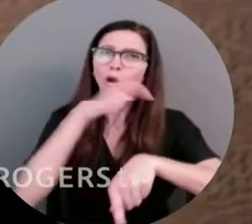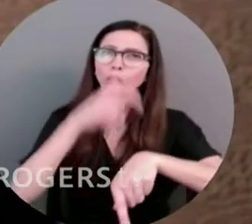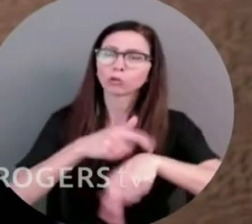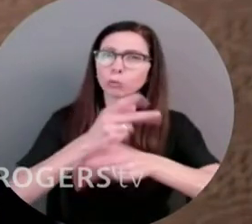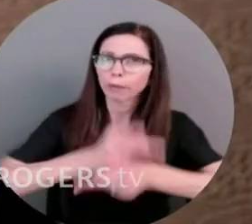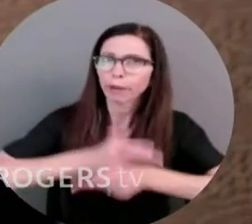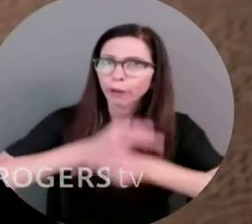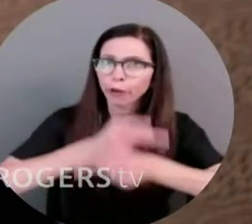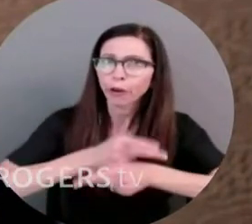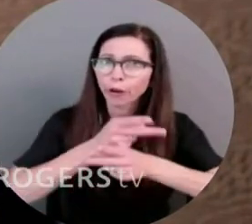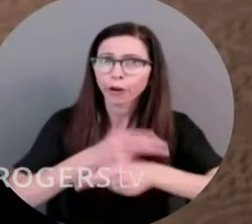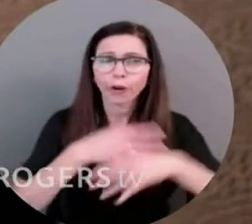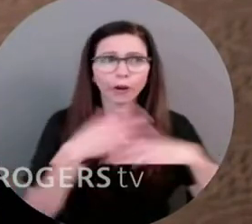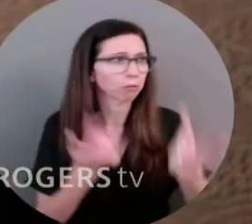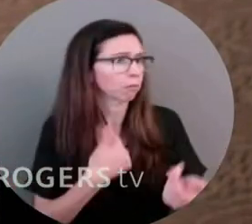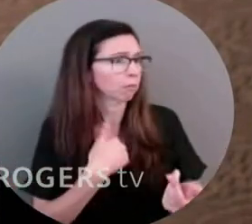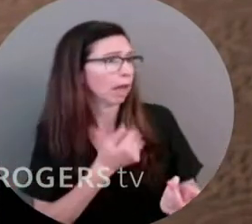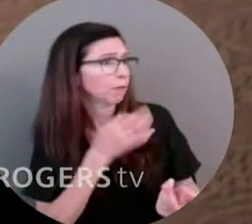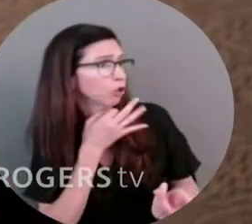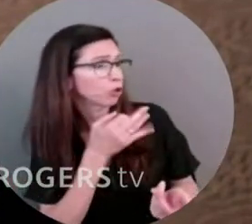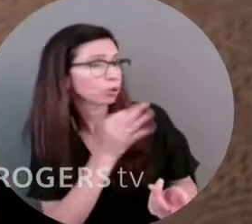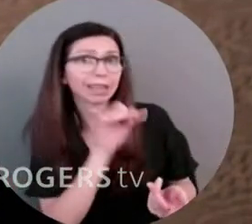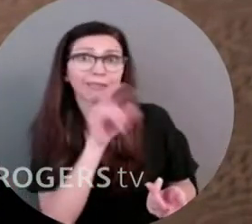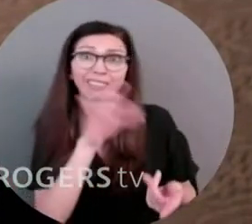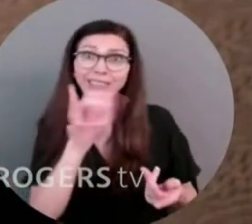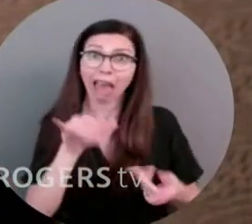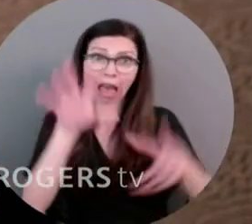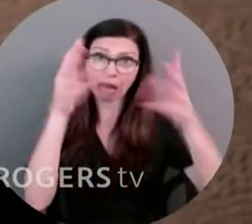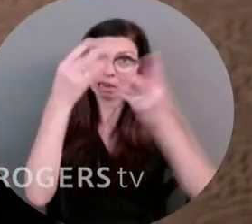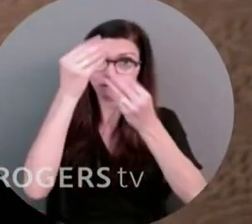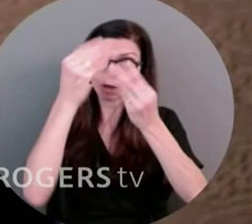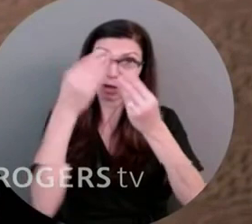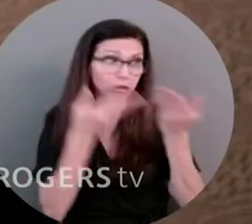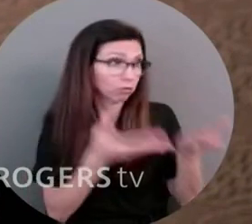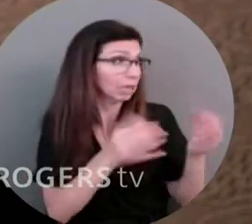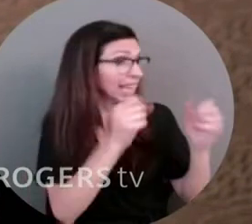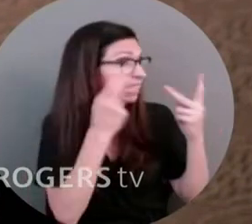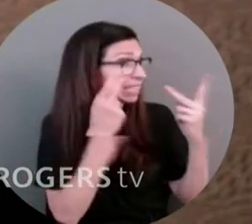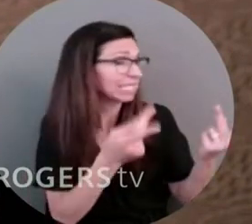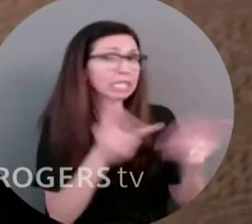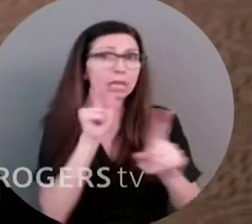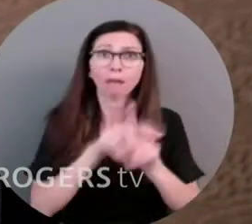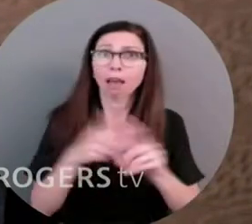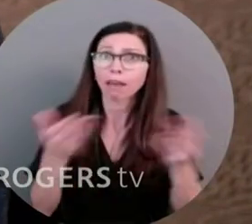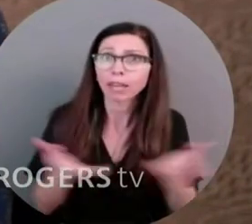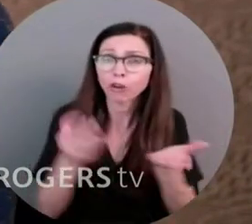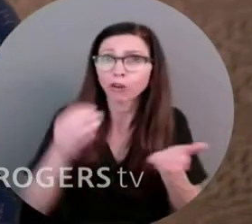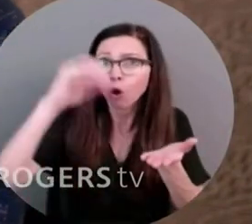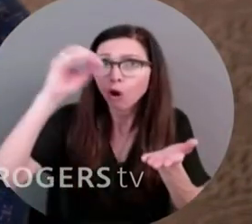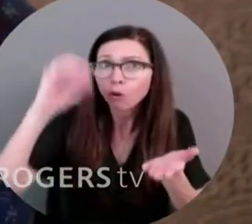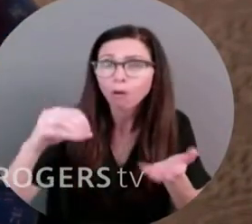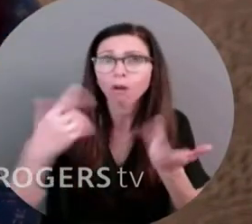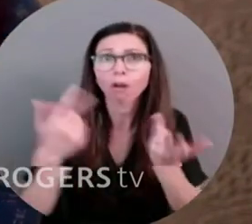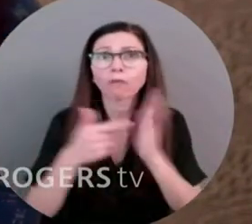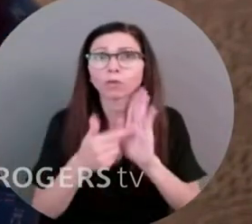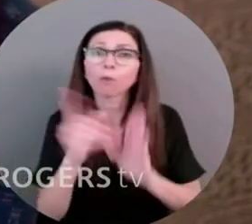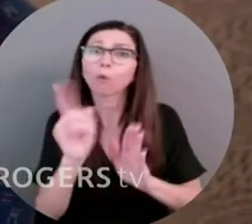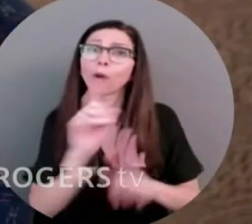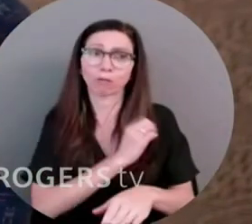in long-term care homes locally where public health and other health workers have been.